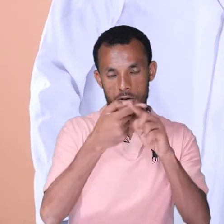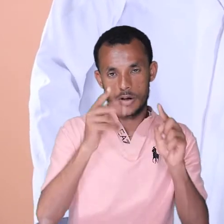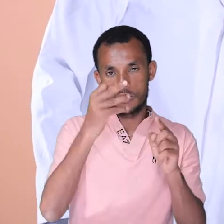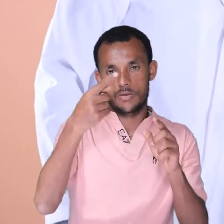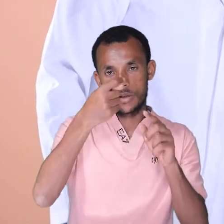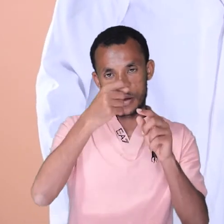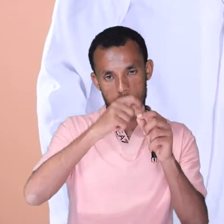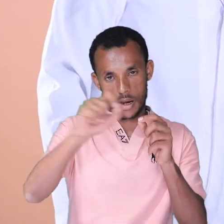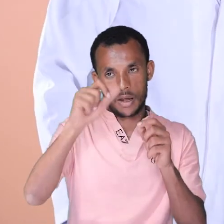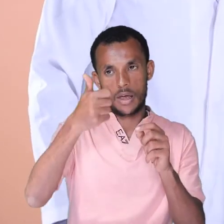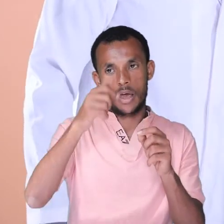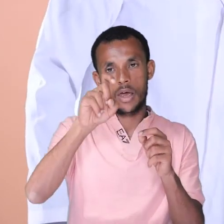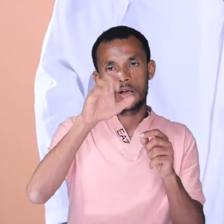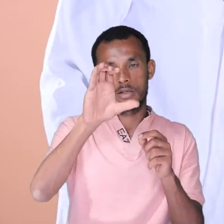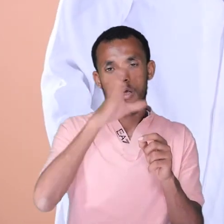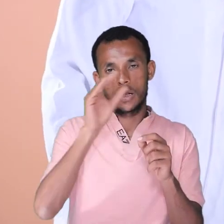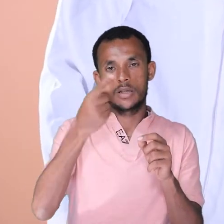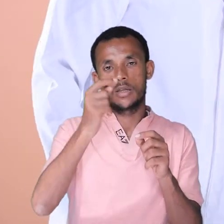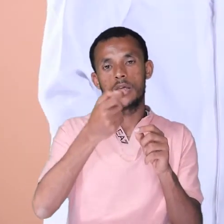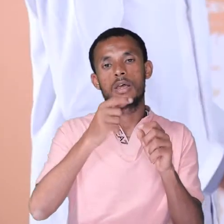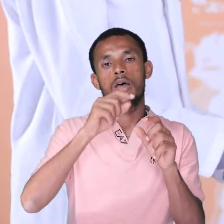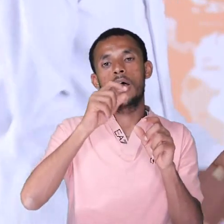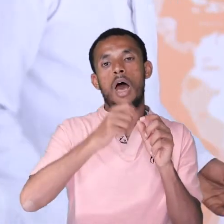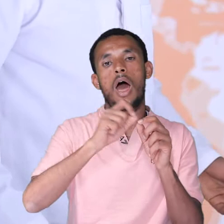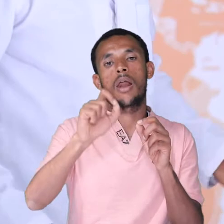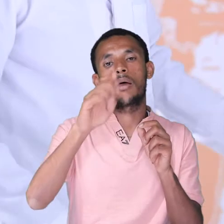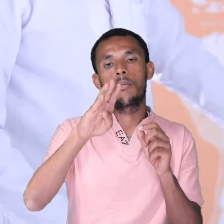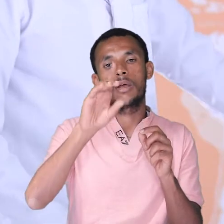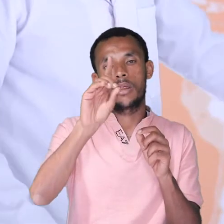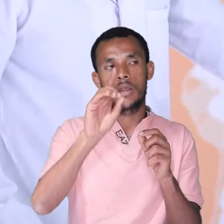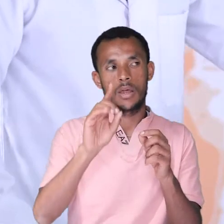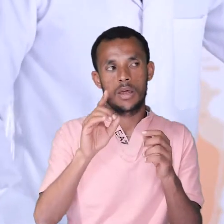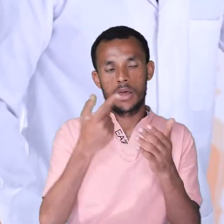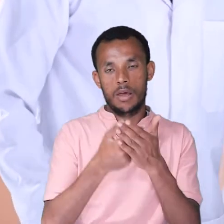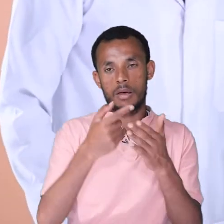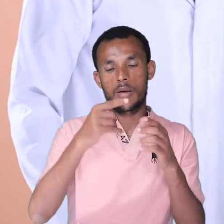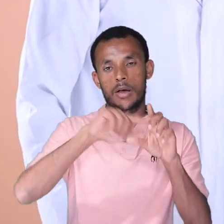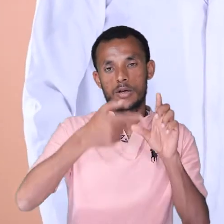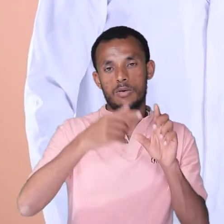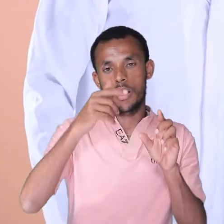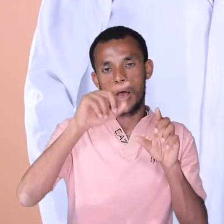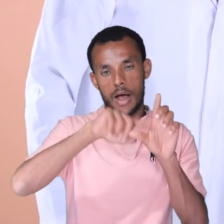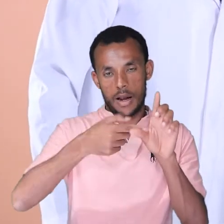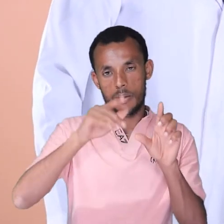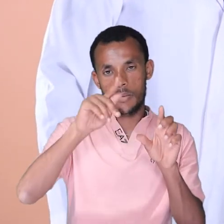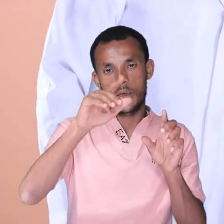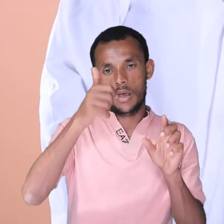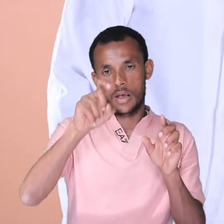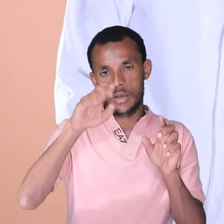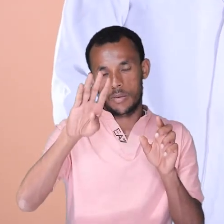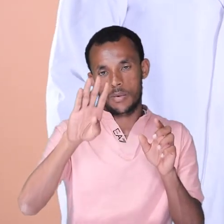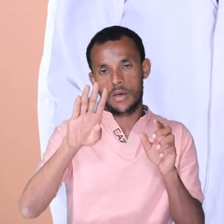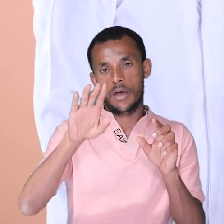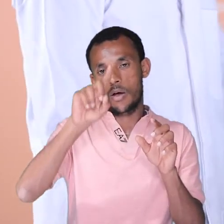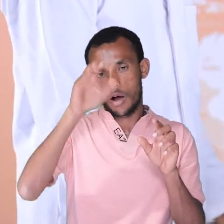arc AXC and the arc BD. Here, measures of angle P, half of measures of AXD minus half of measures